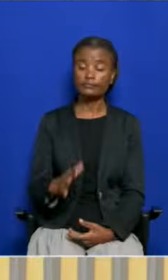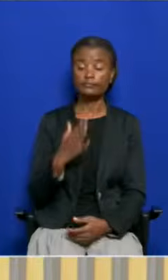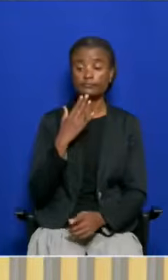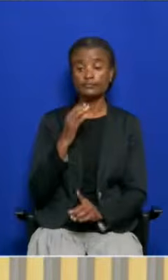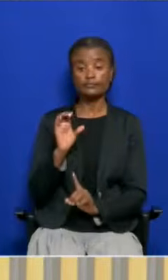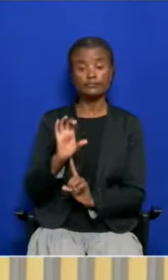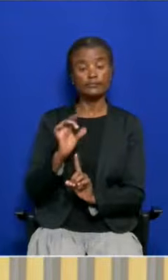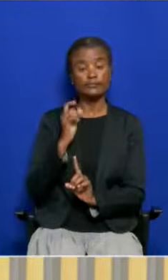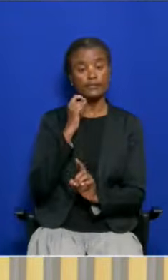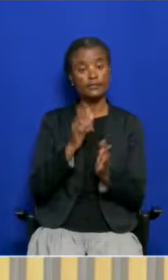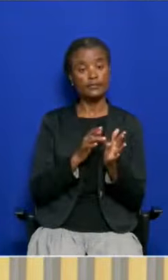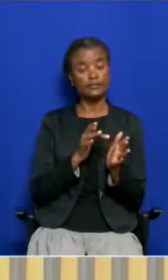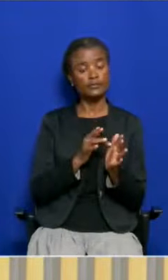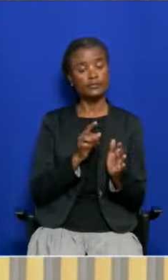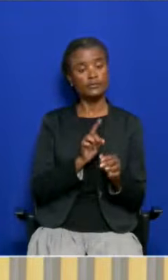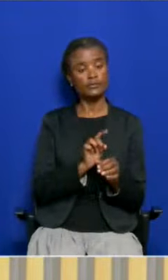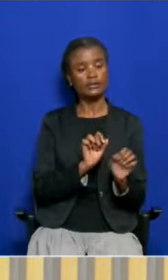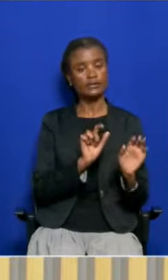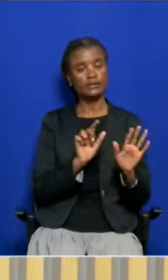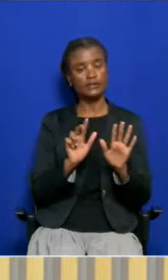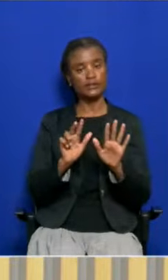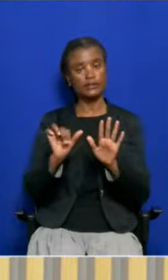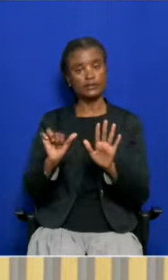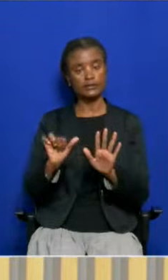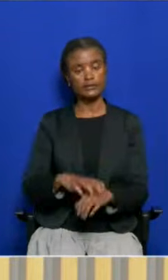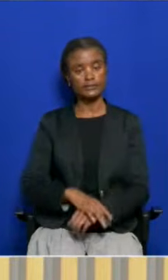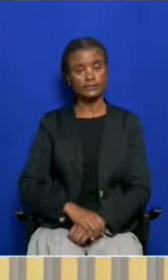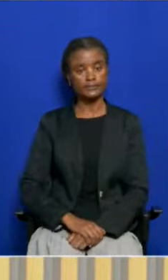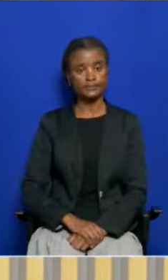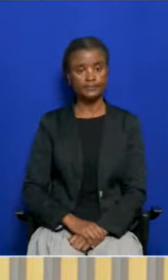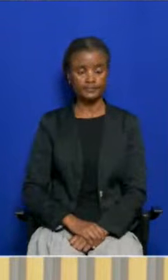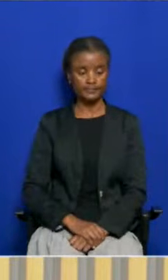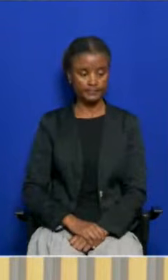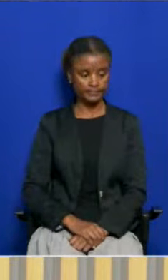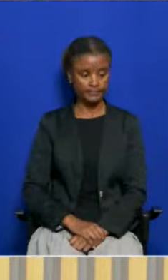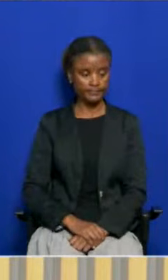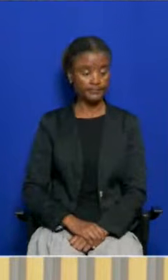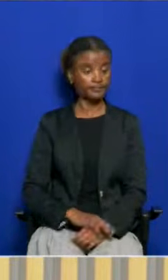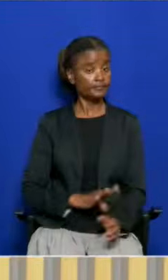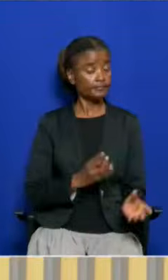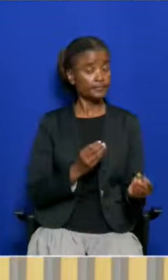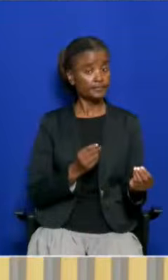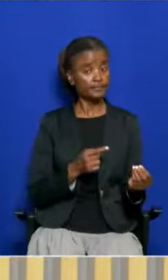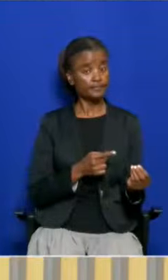786. 786. Do you have them, Sergeant?